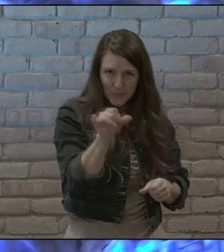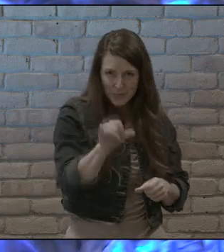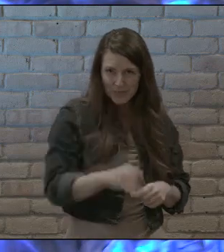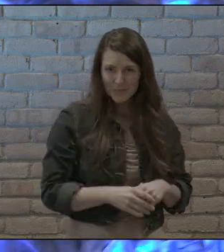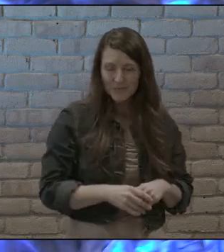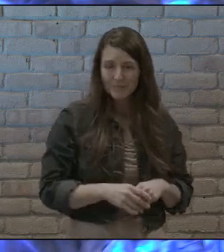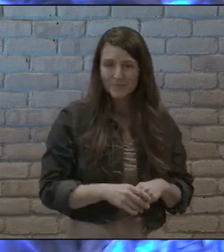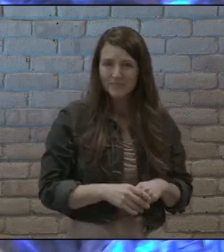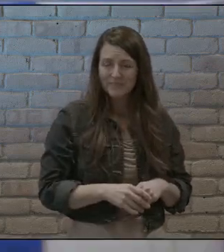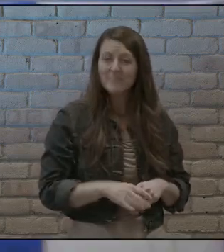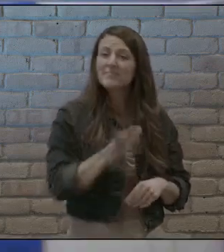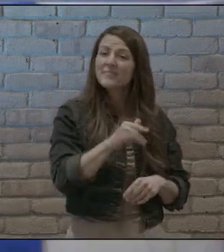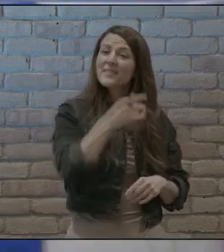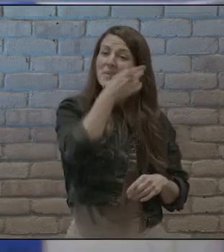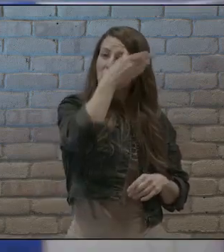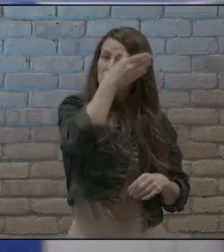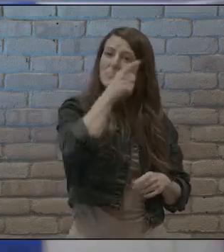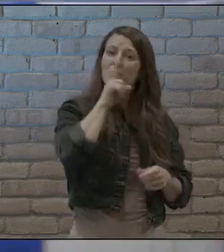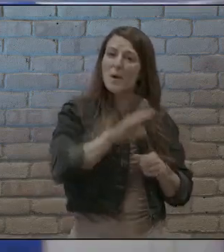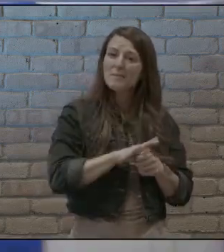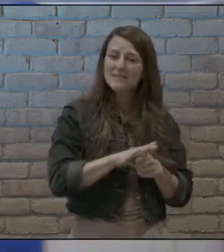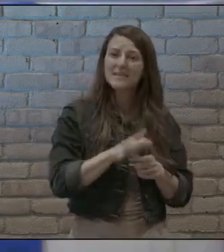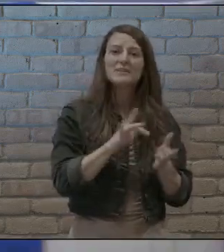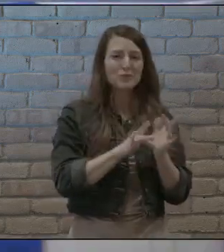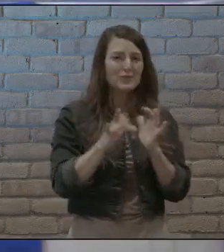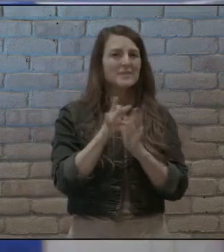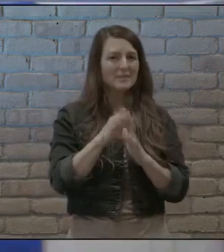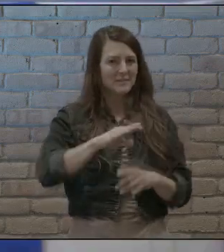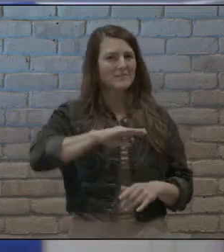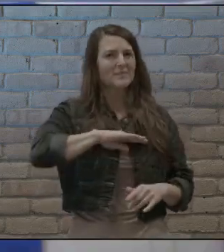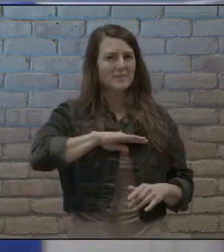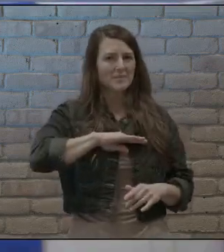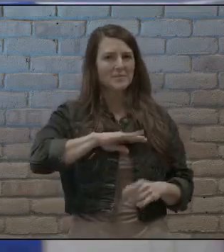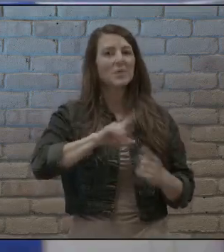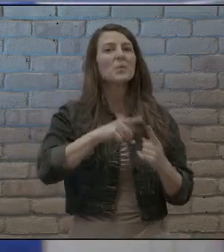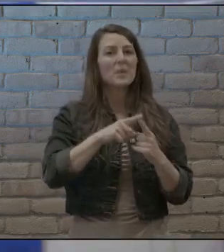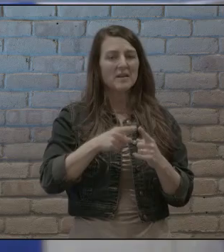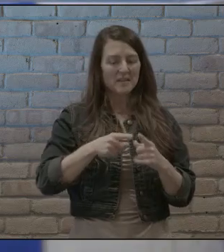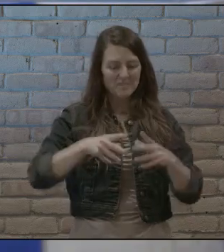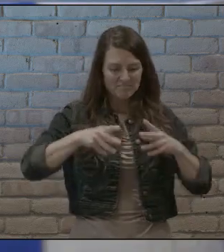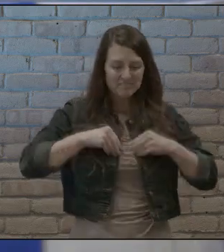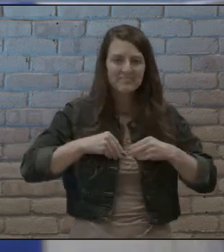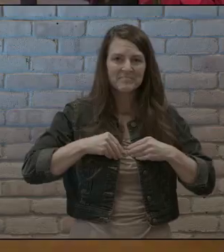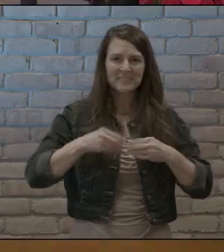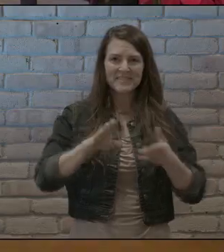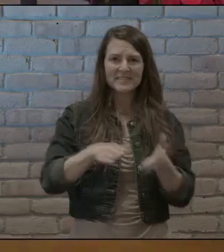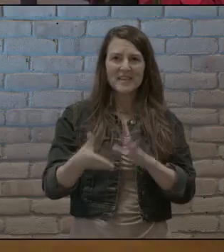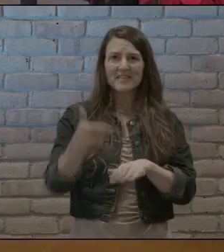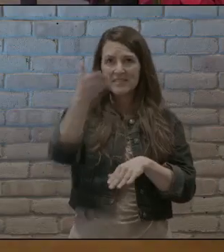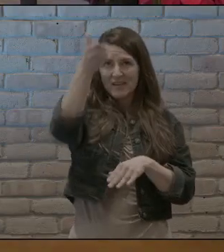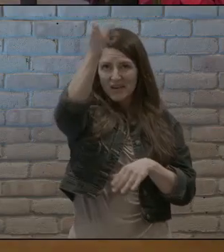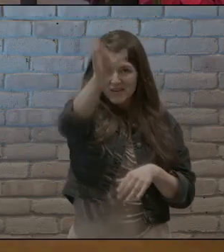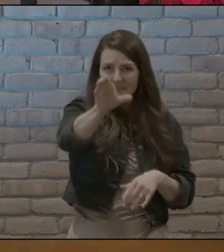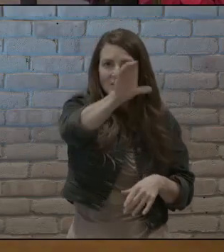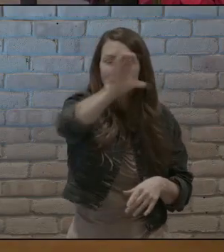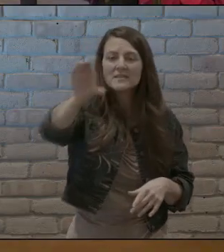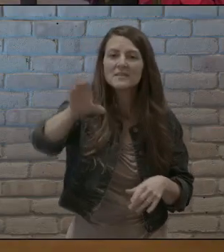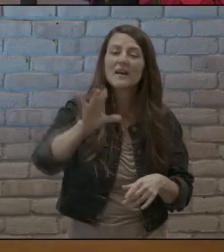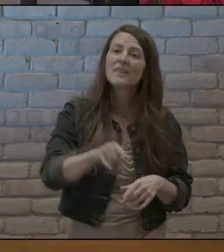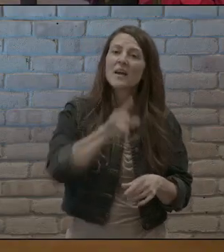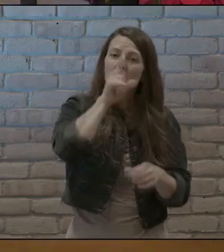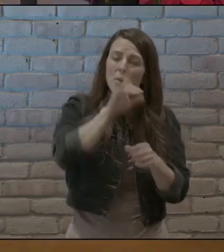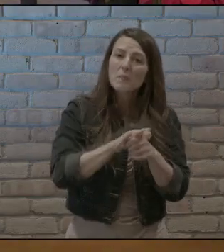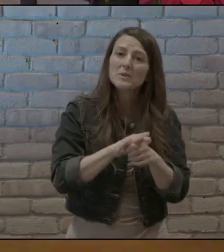This promise that Jesus fulfilled as he went to the cross. This promise that shows that